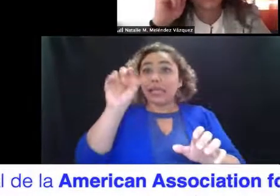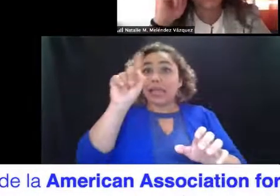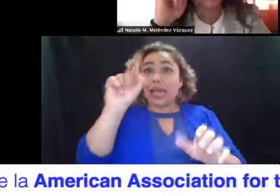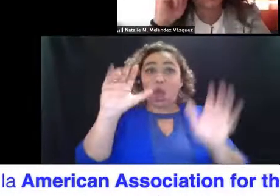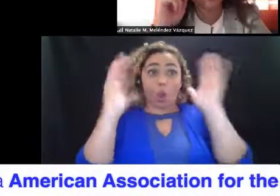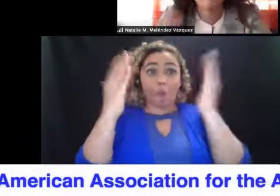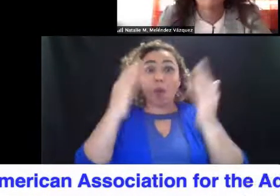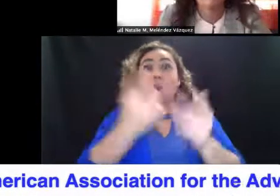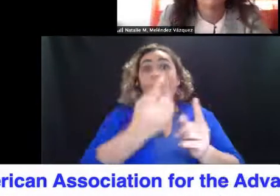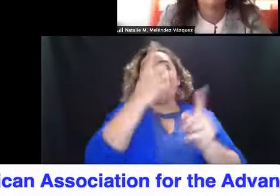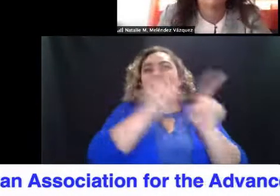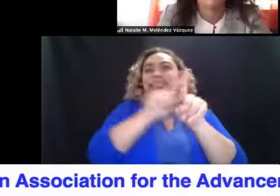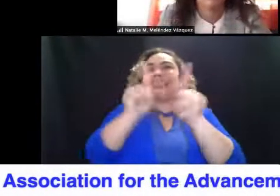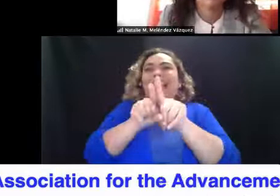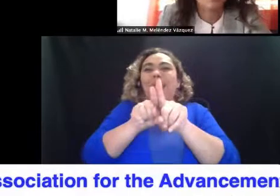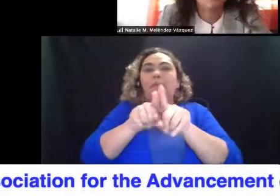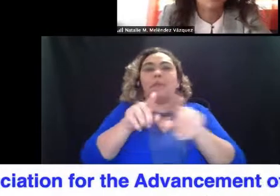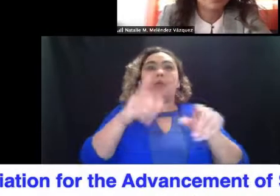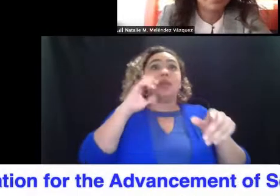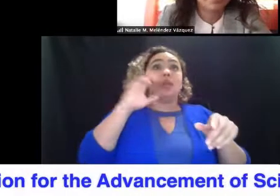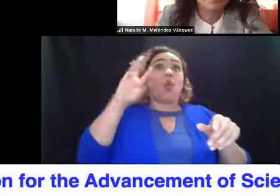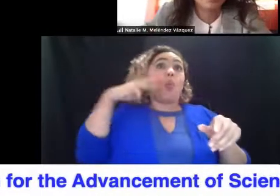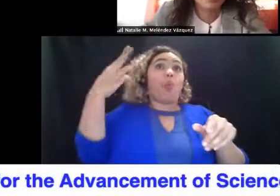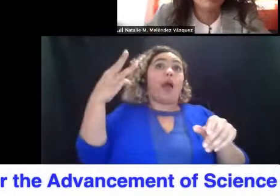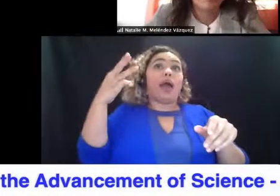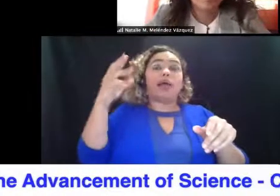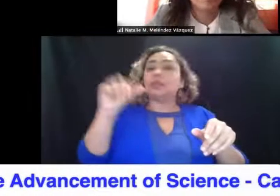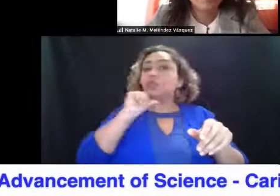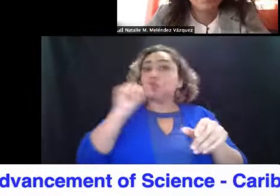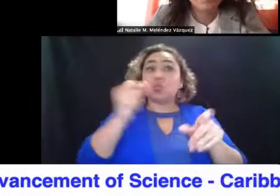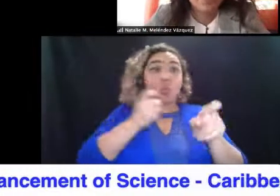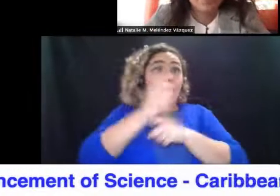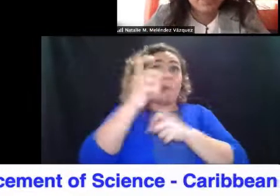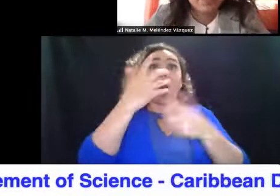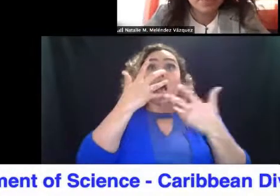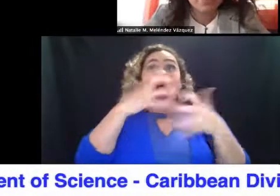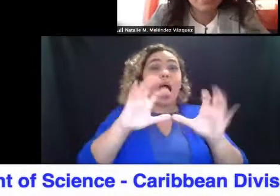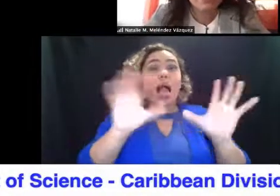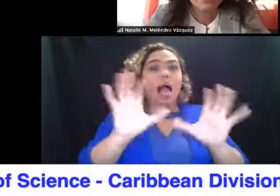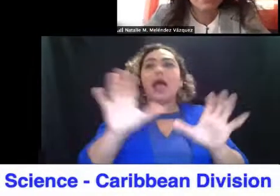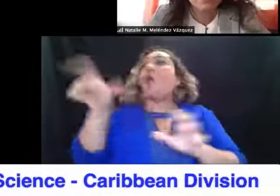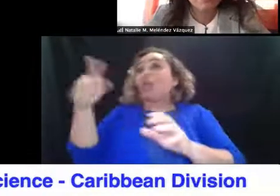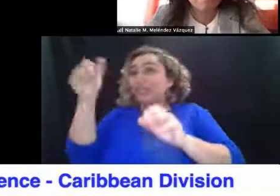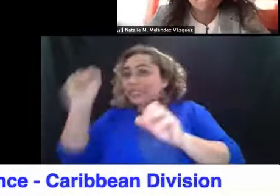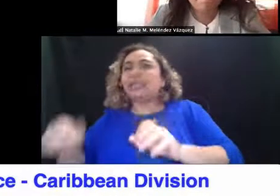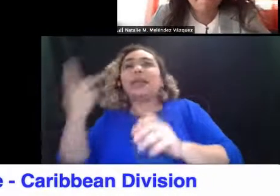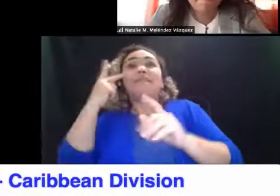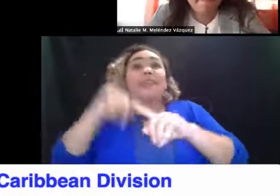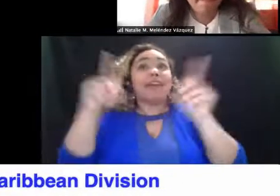comparing one where the wild type isn't exposed to heat stress conditions.